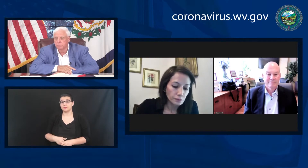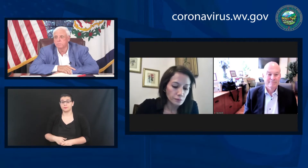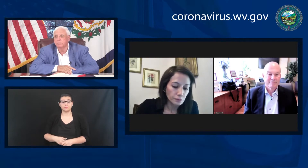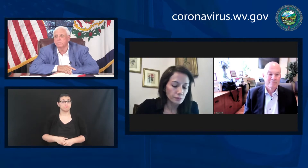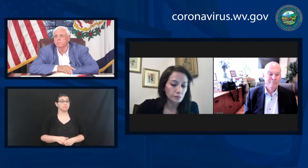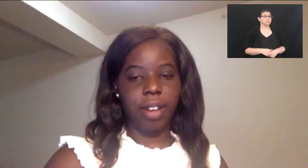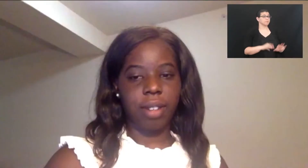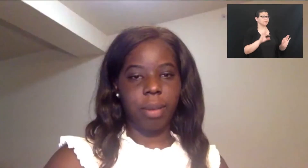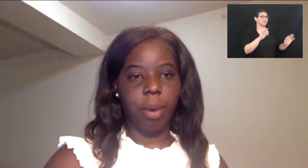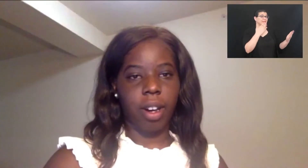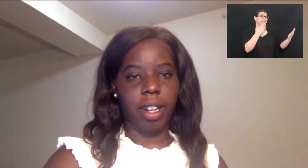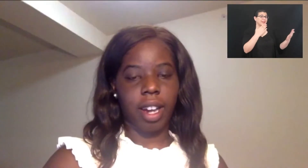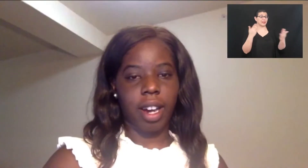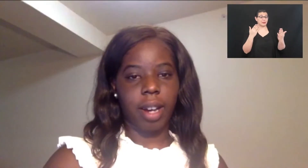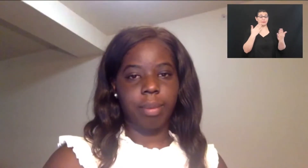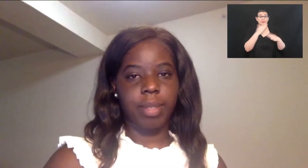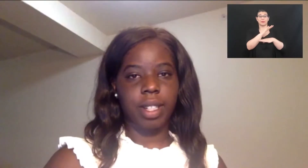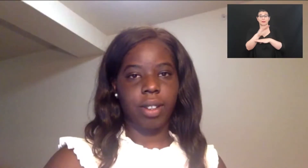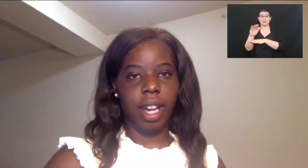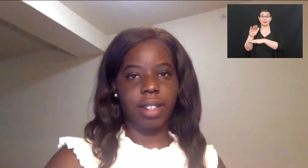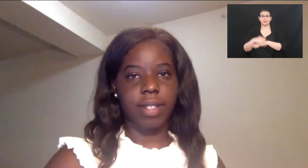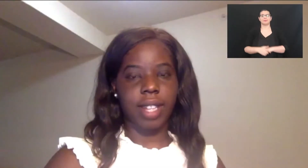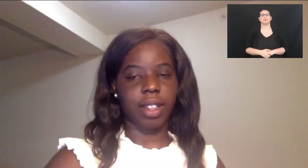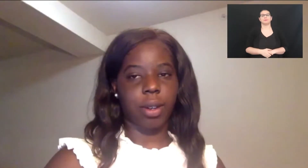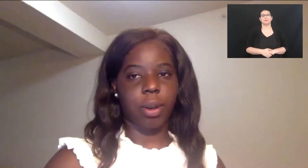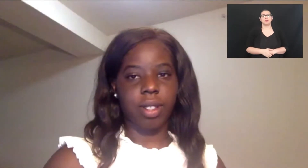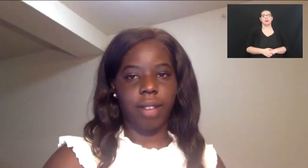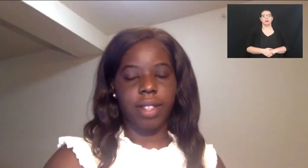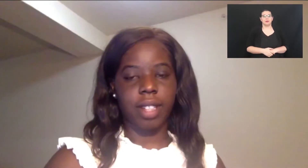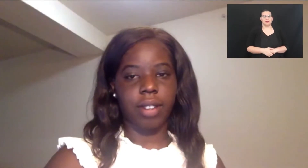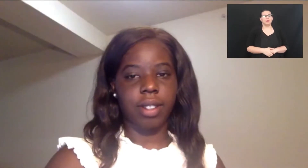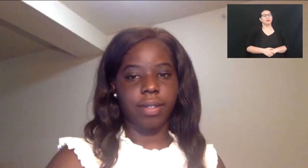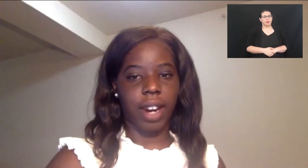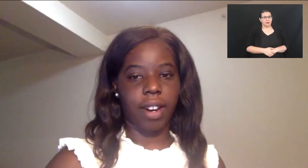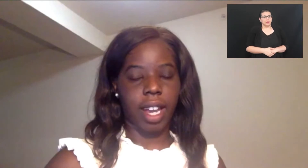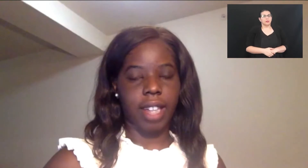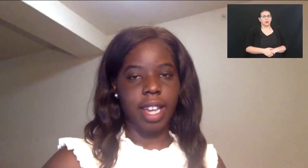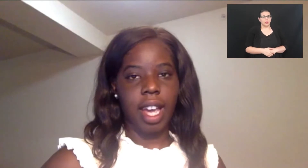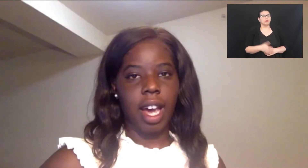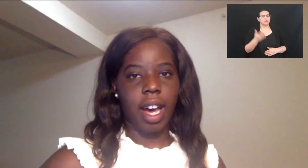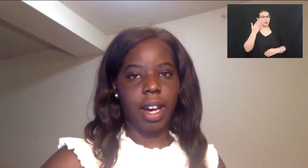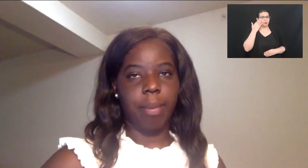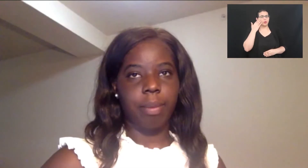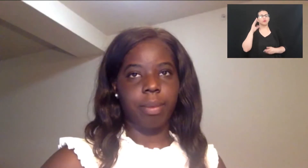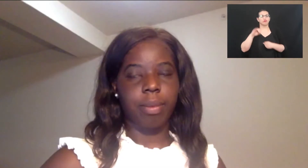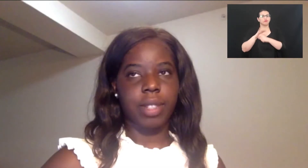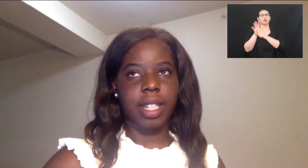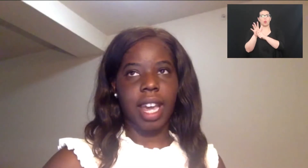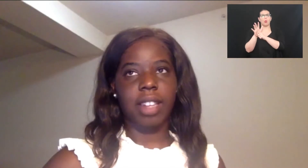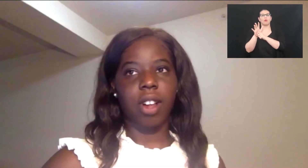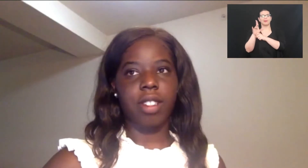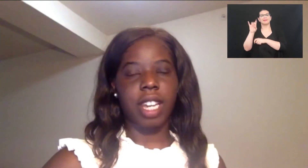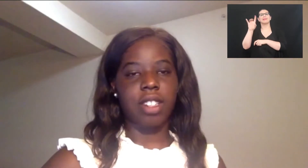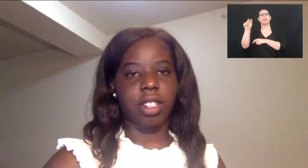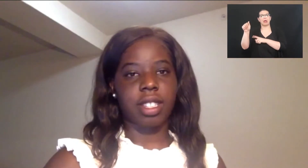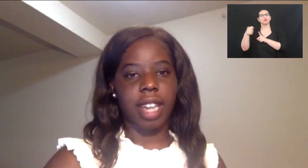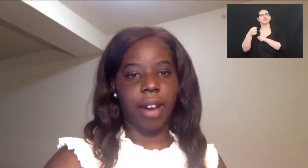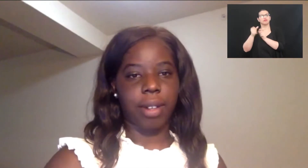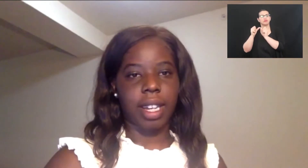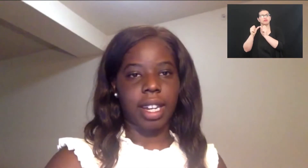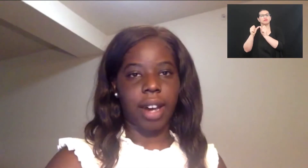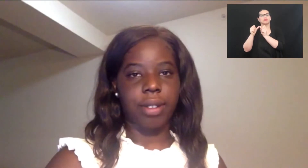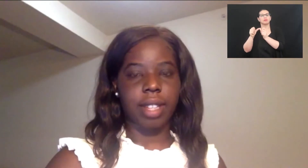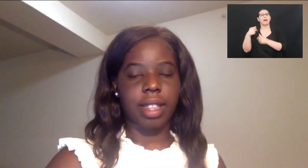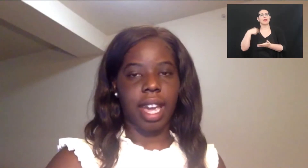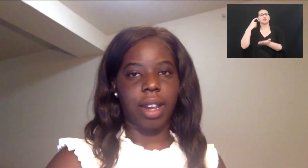Thank you. Good afternoon, everyone. Still kind of staying the course of the Delta variant. Today, Los Angeles